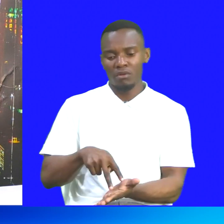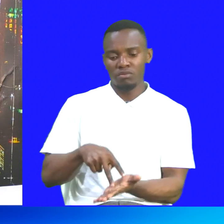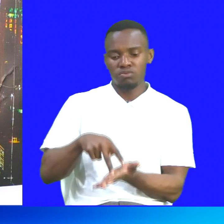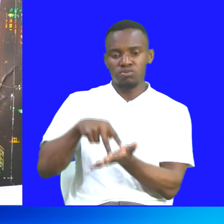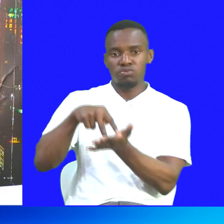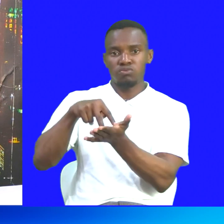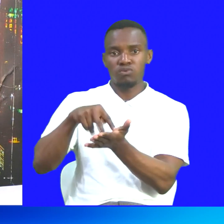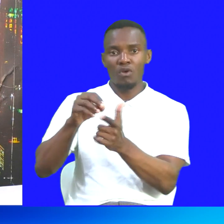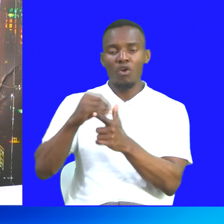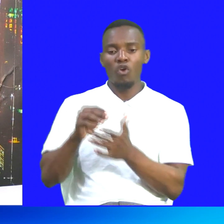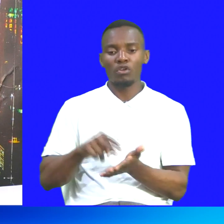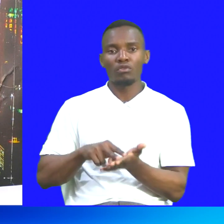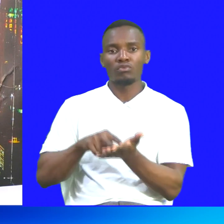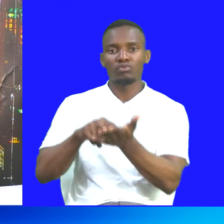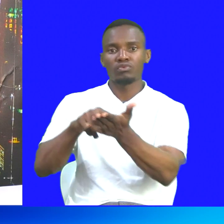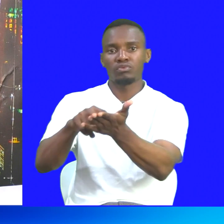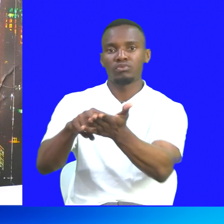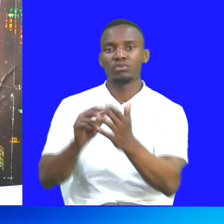escalator.